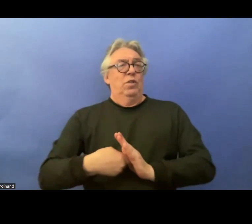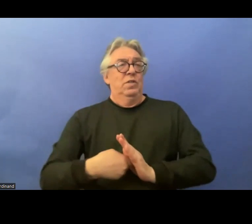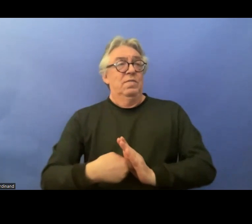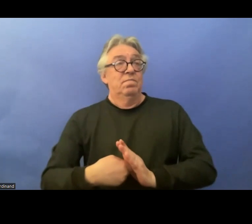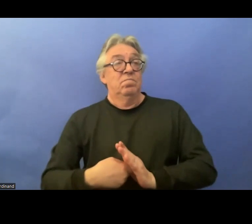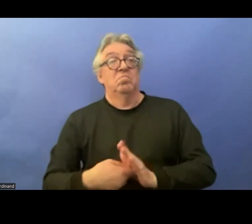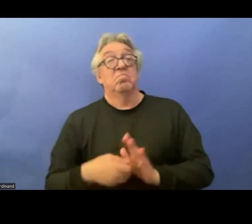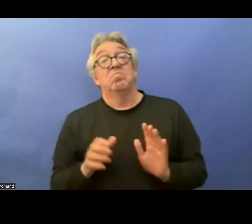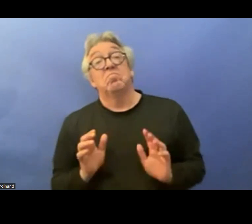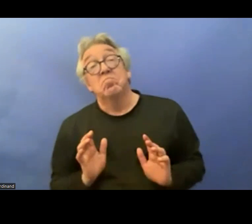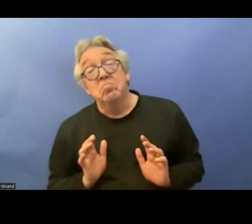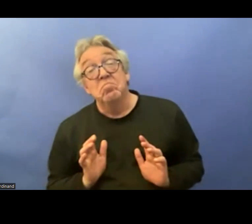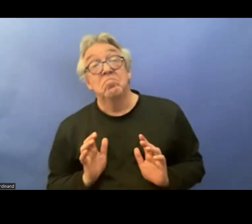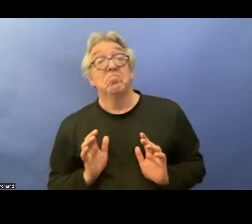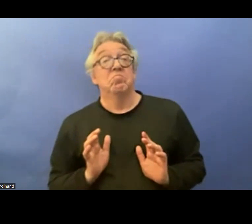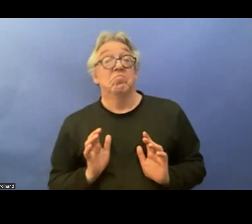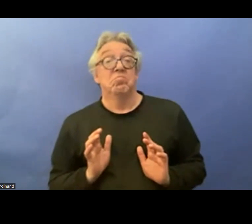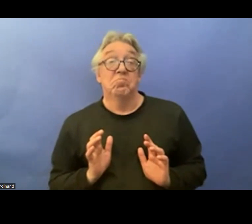to